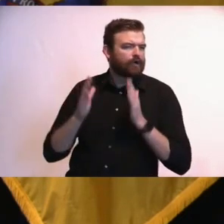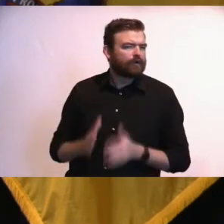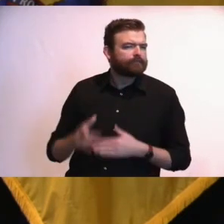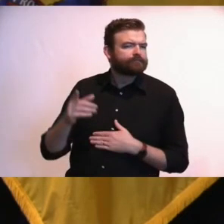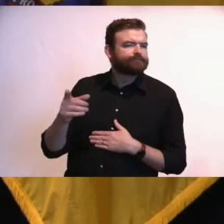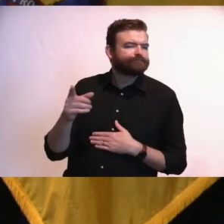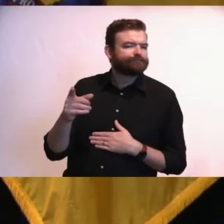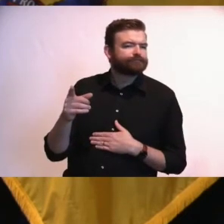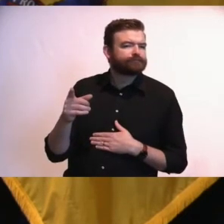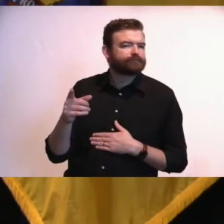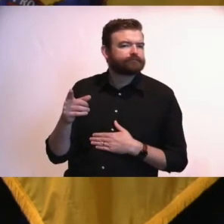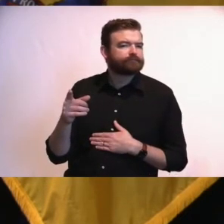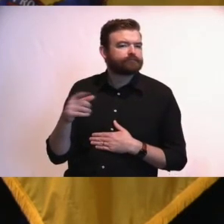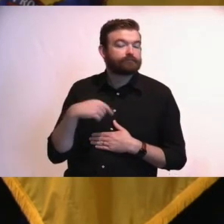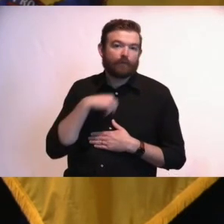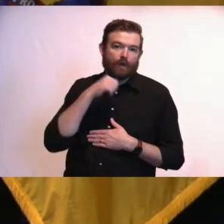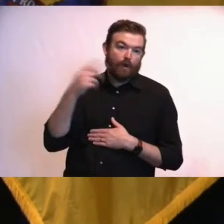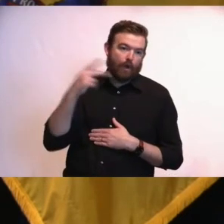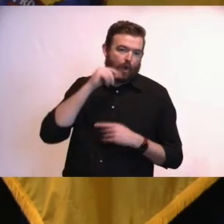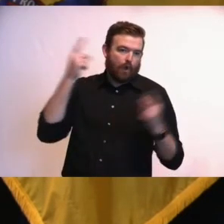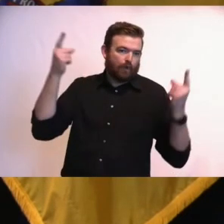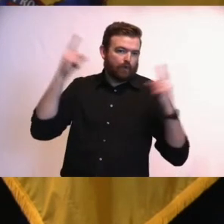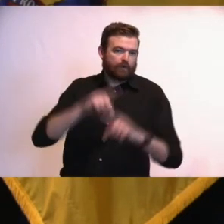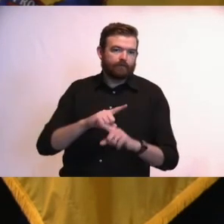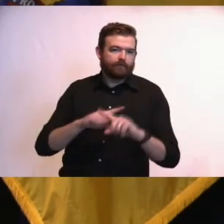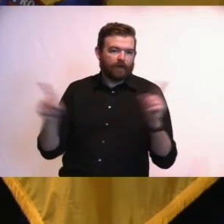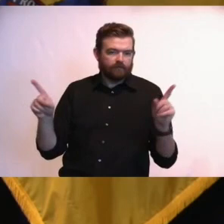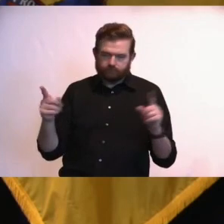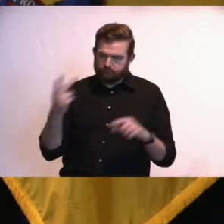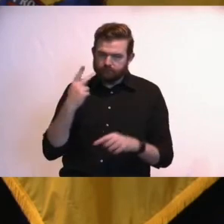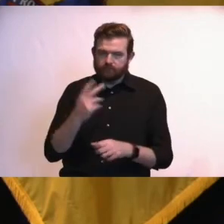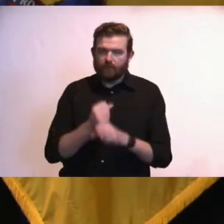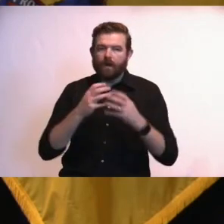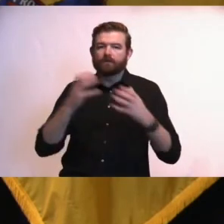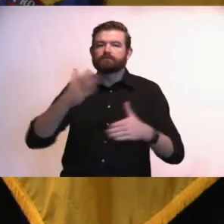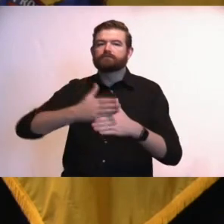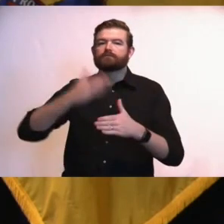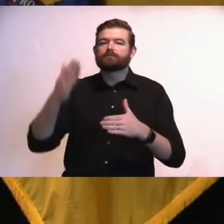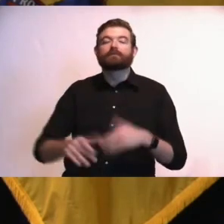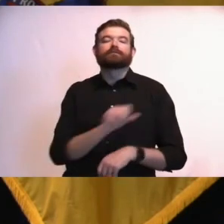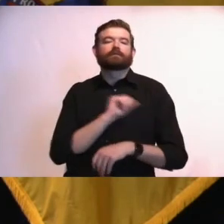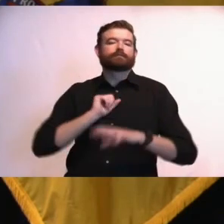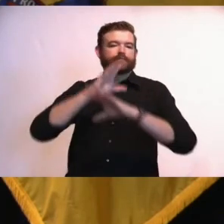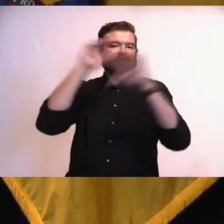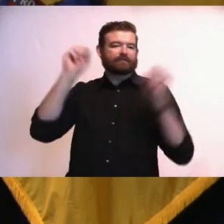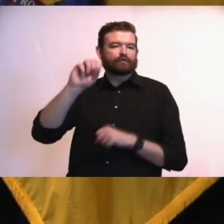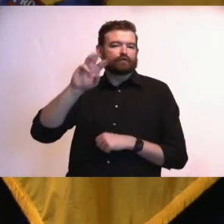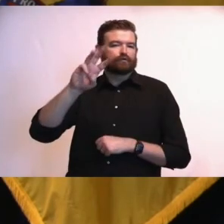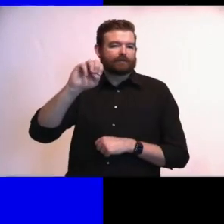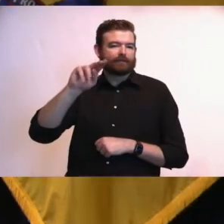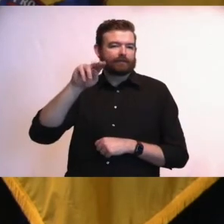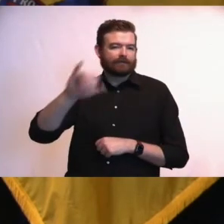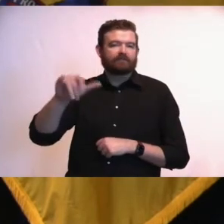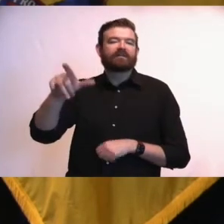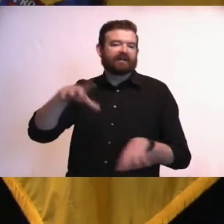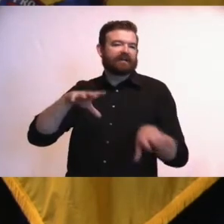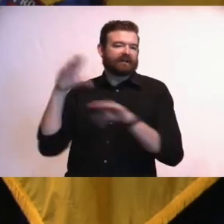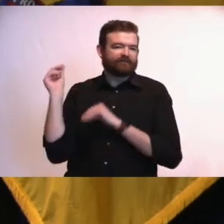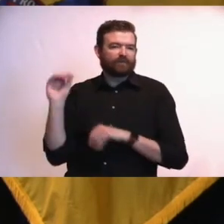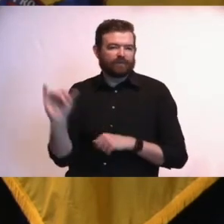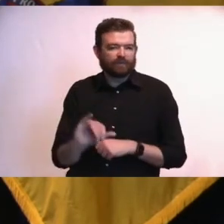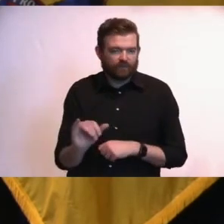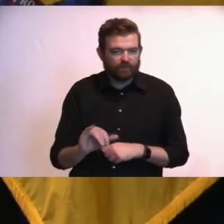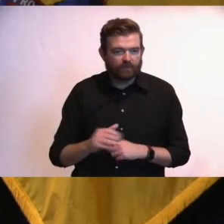didn't necessarily agree, but we got a lot done together, Senate President Steve Sweeney. With that, please help me welcome a woman who needs